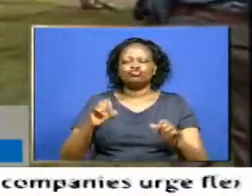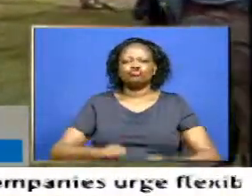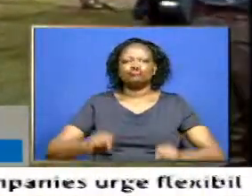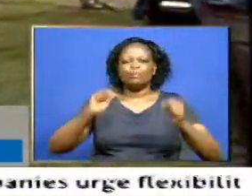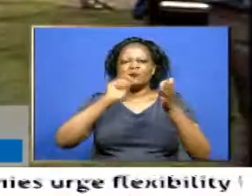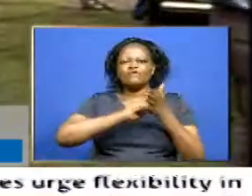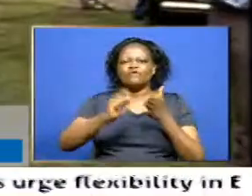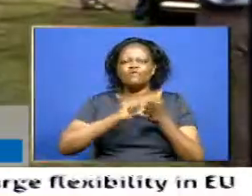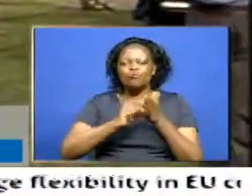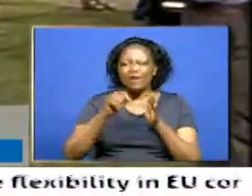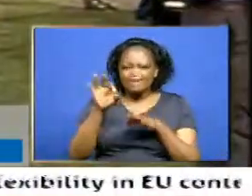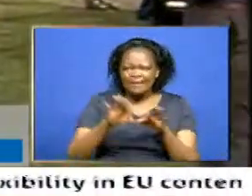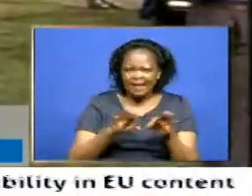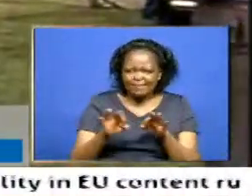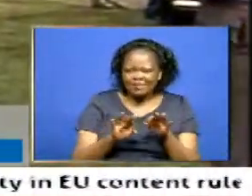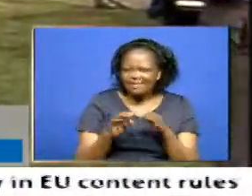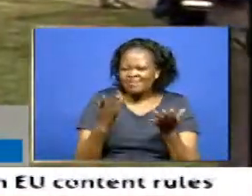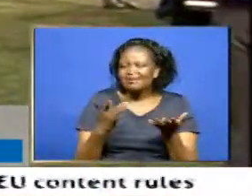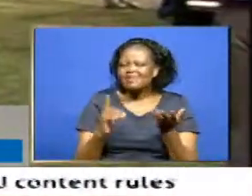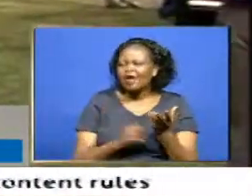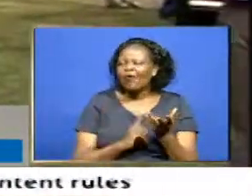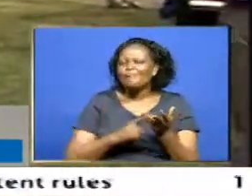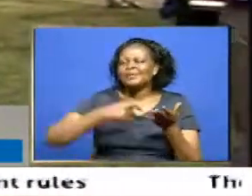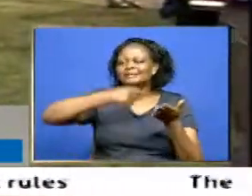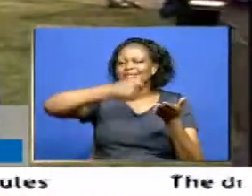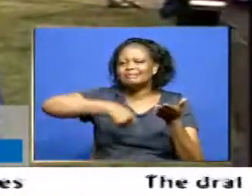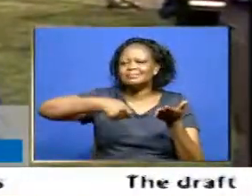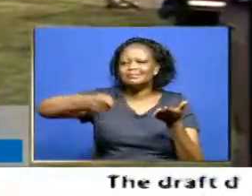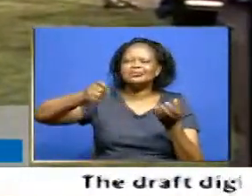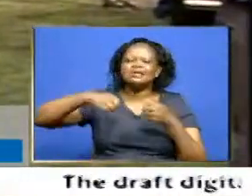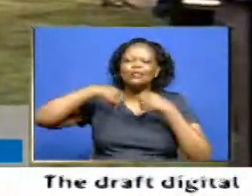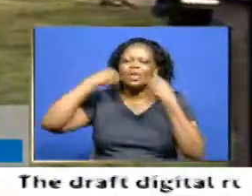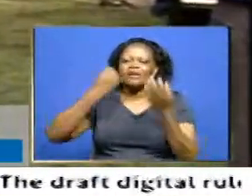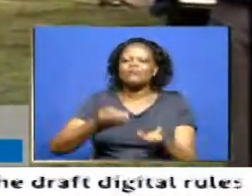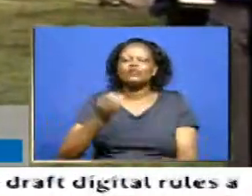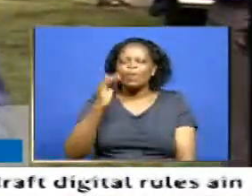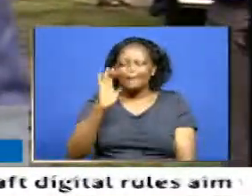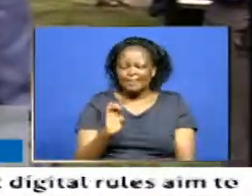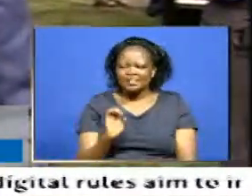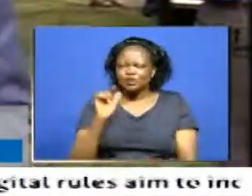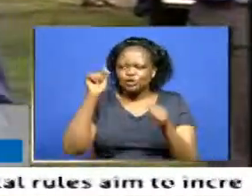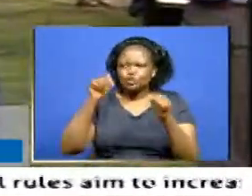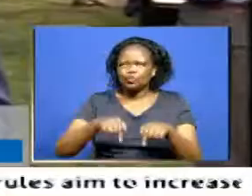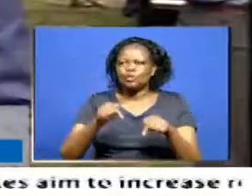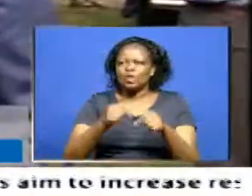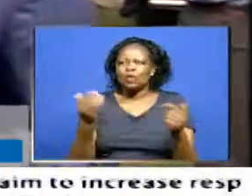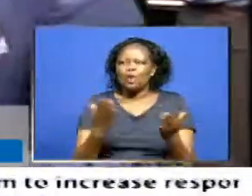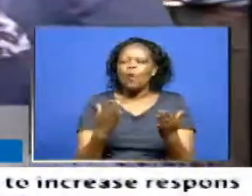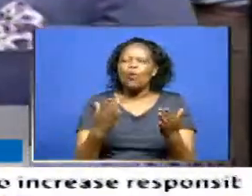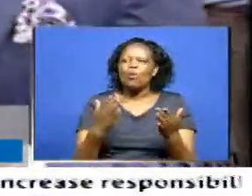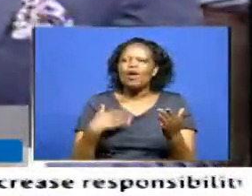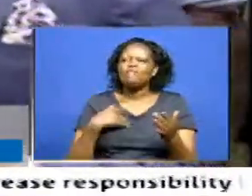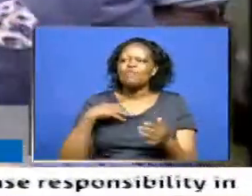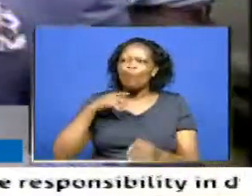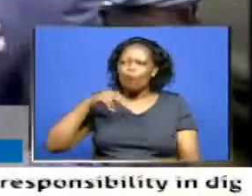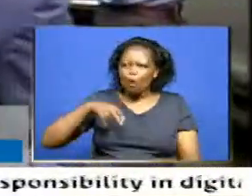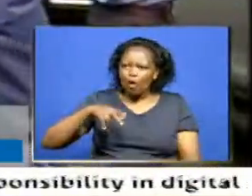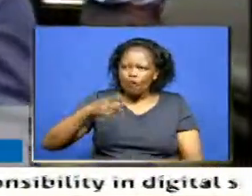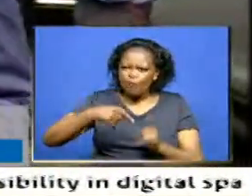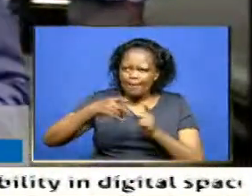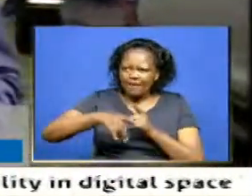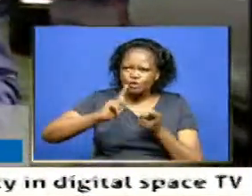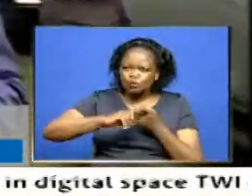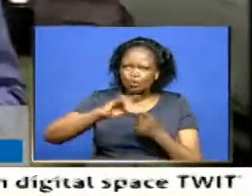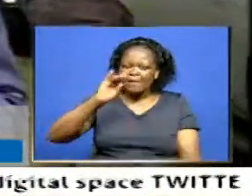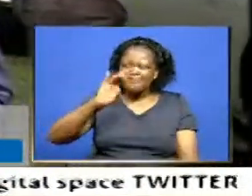giving an insight and telling us how many signatures they will be availing to IEBC later today, where there will be a procession from this area to